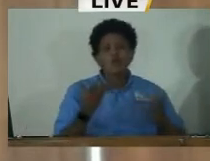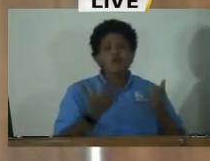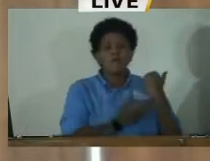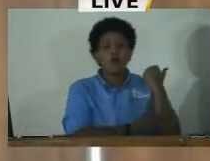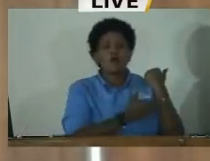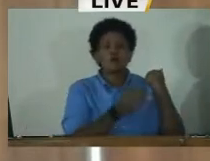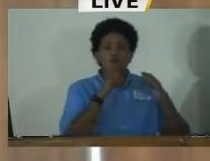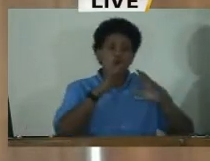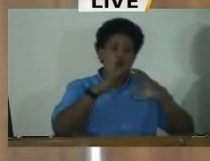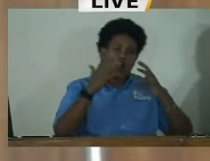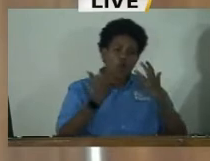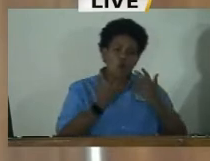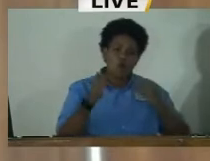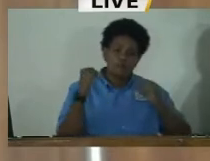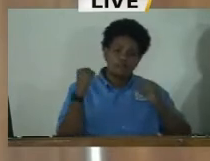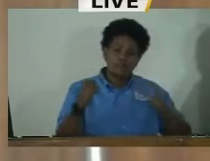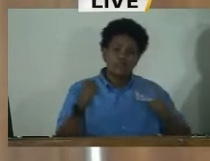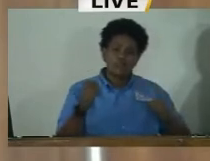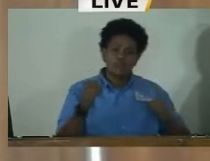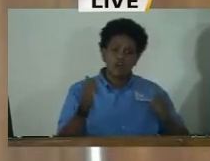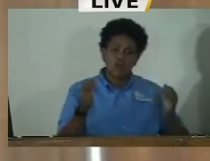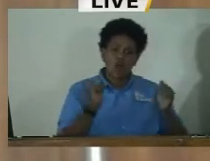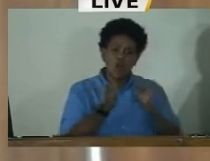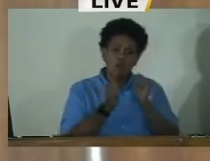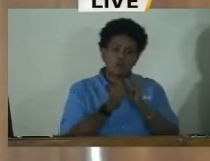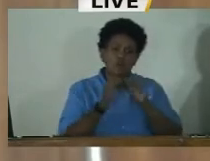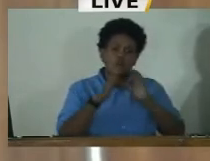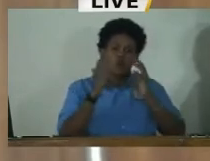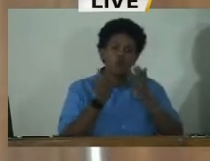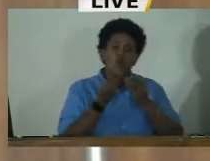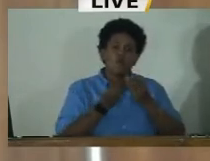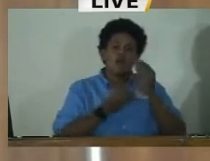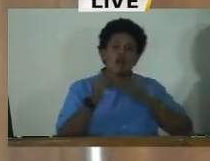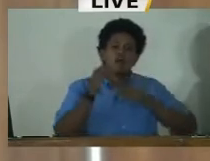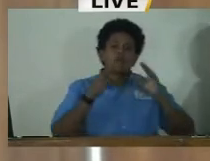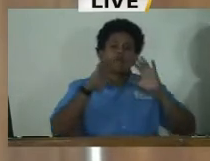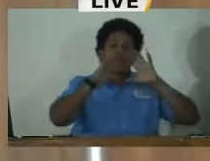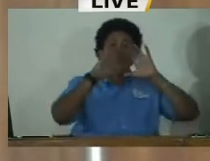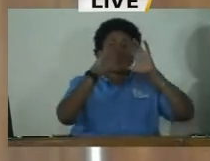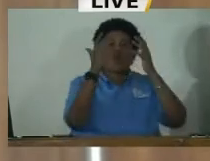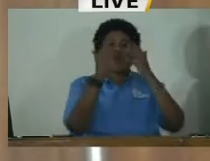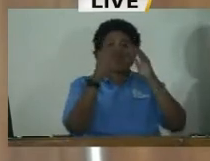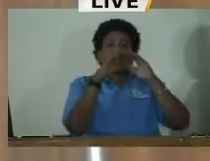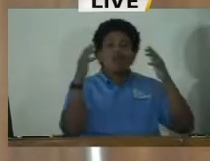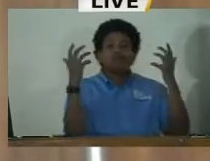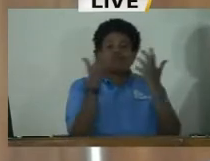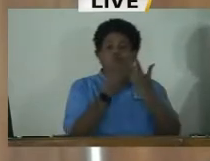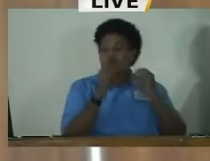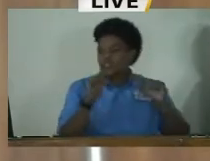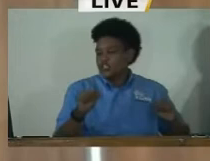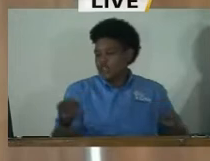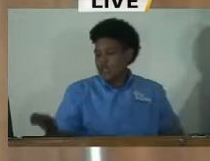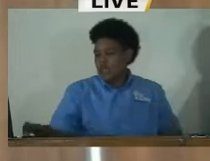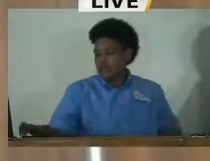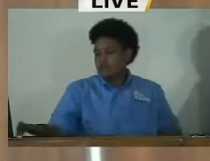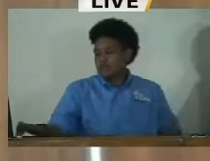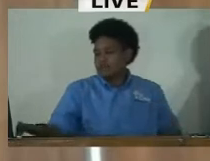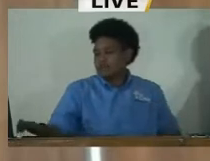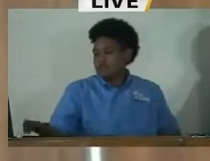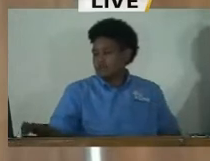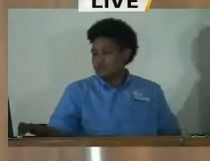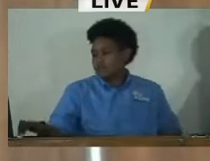titan, competing with global economies on the world's stage. And I believe that that